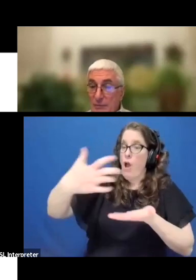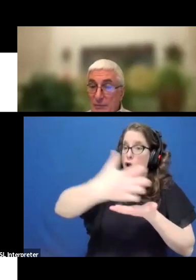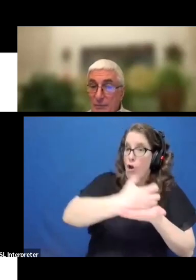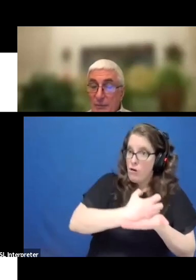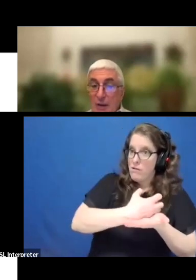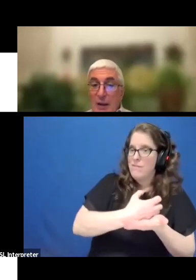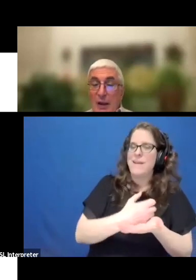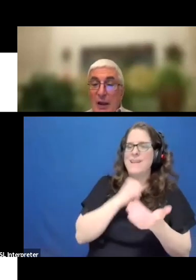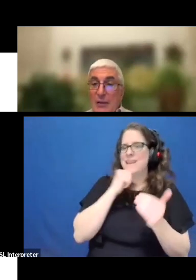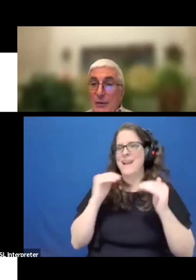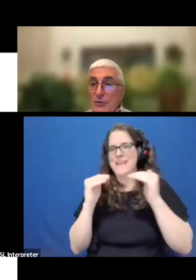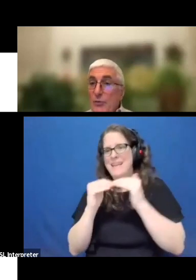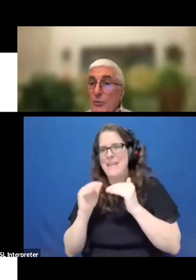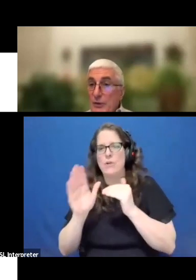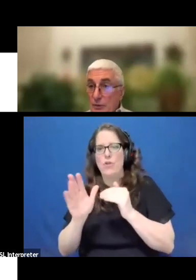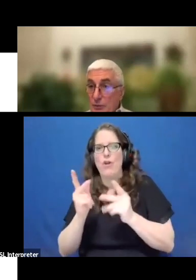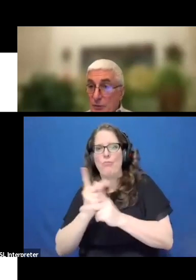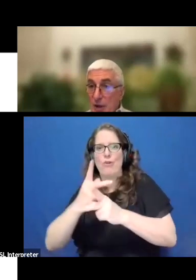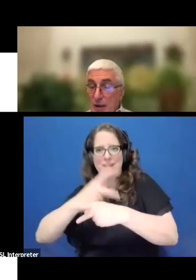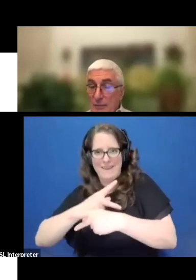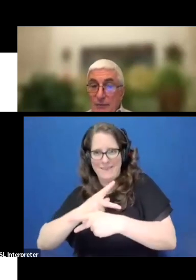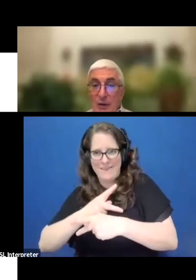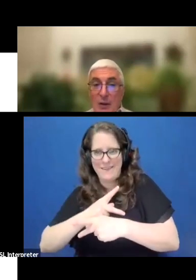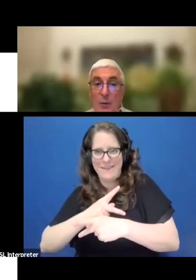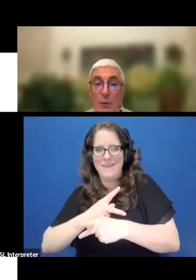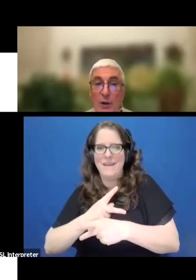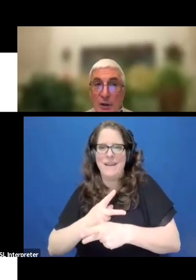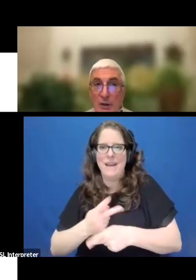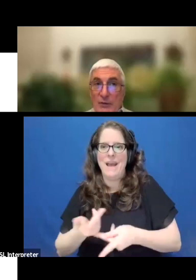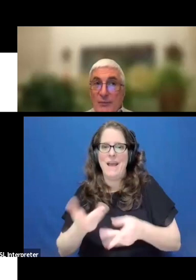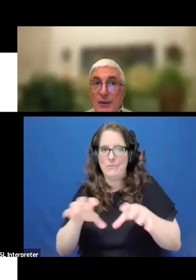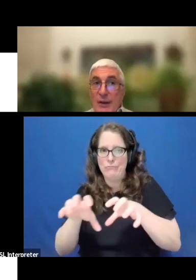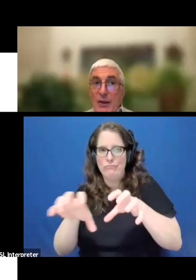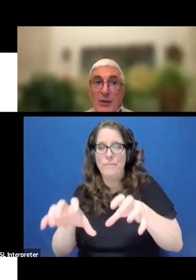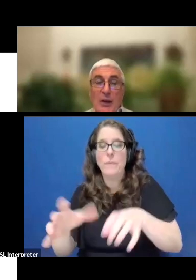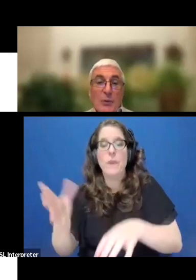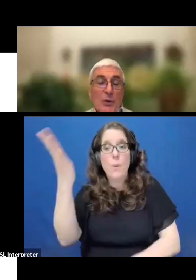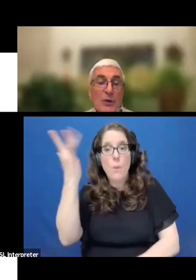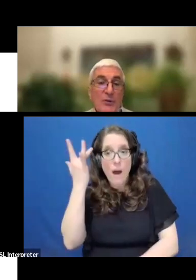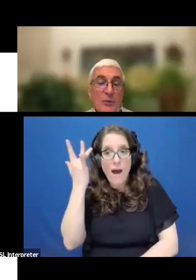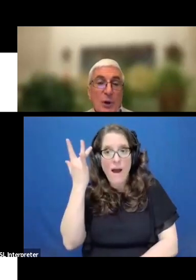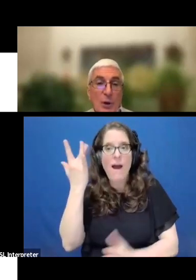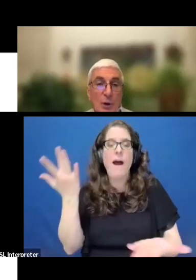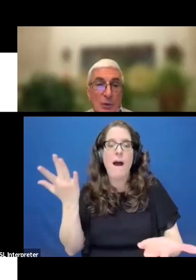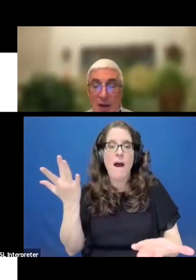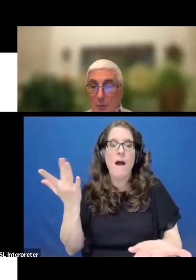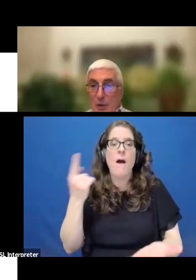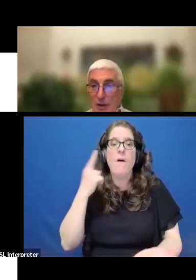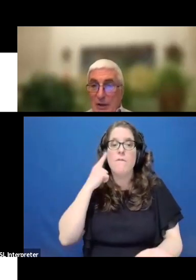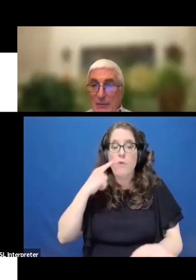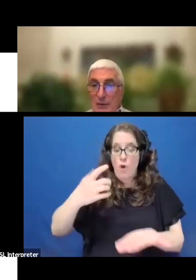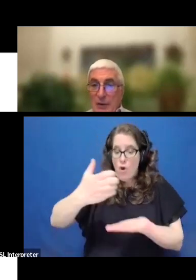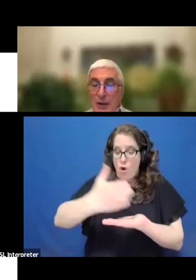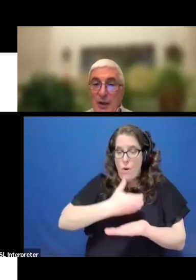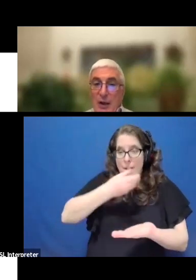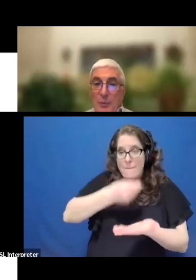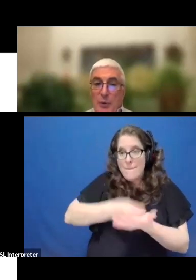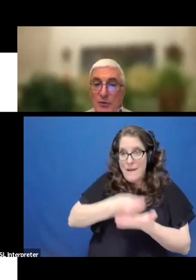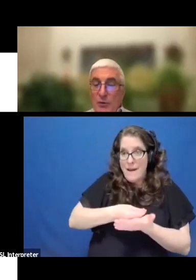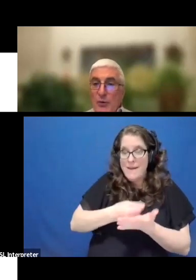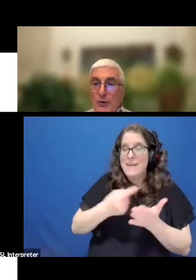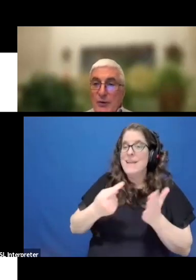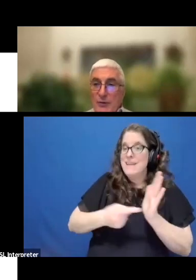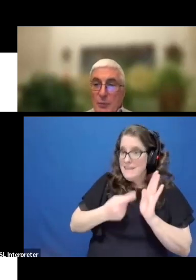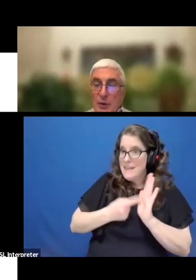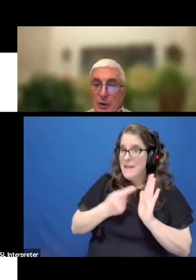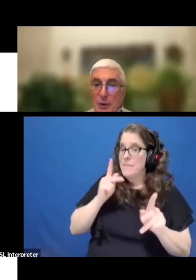productivity. And there are two reasons for that. One is, in order to earn that money, a